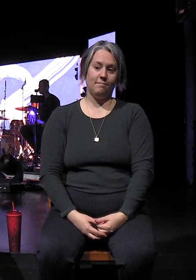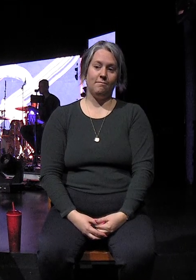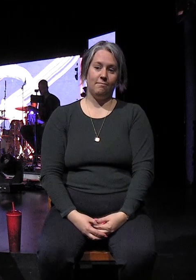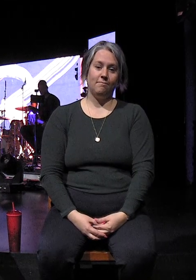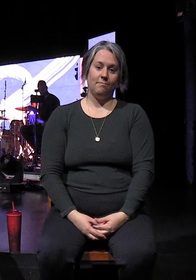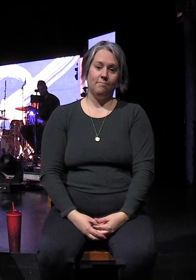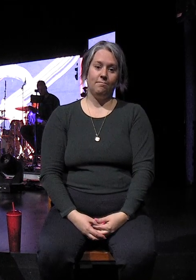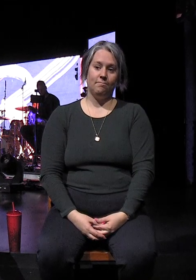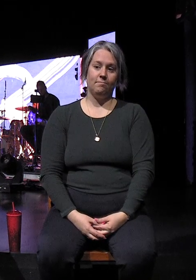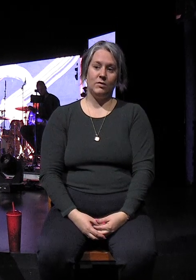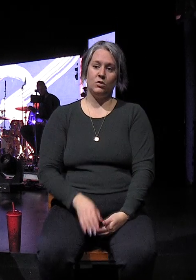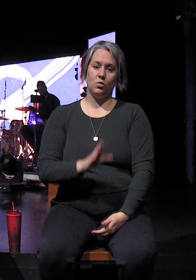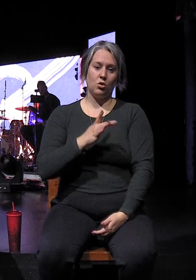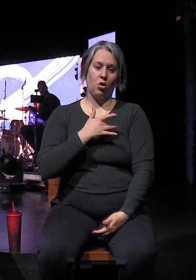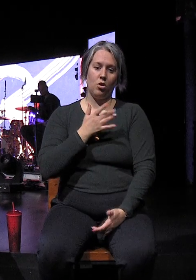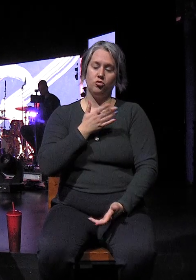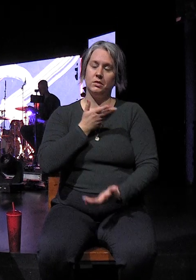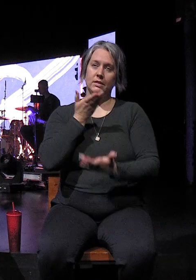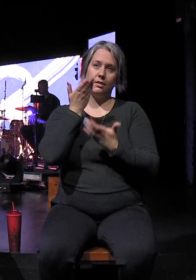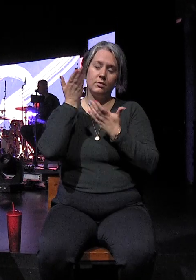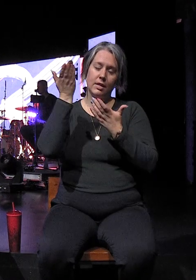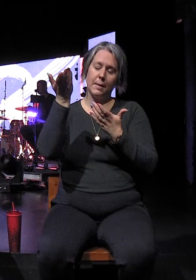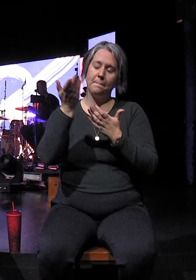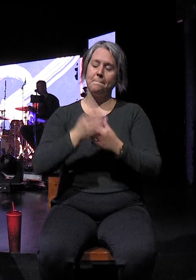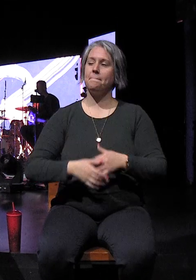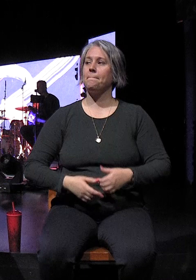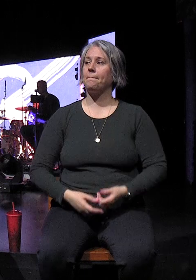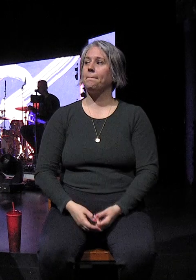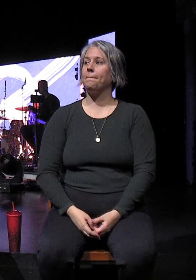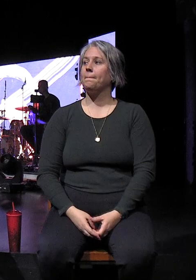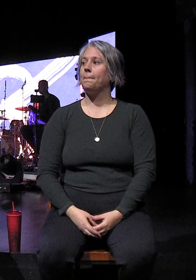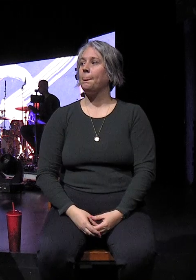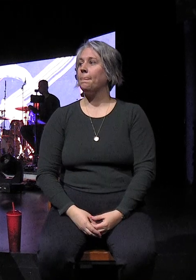So you give your heart to him, making him the center.